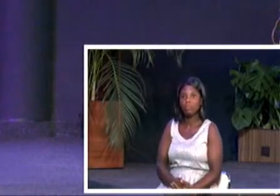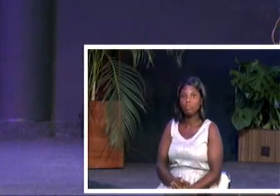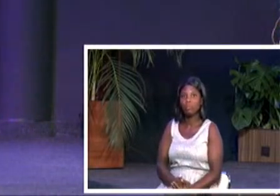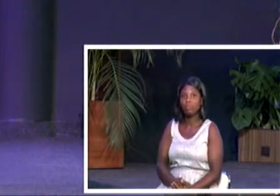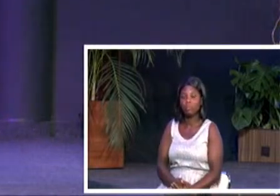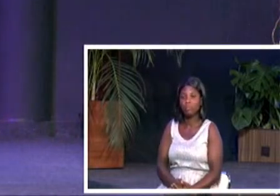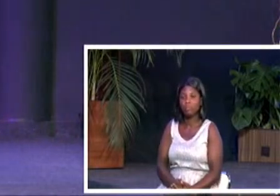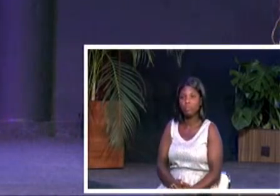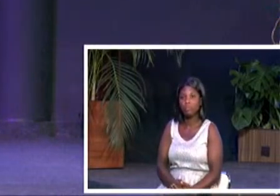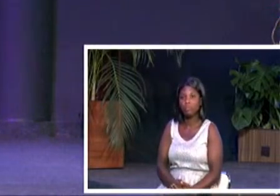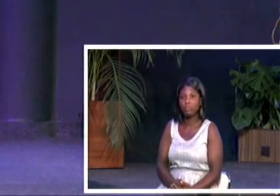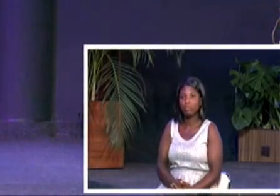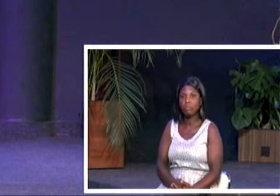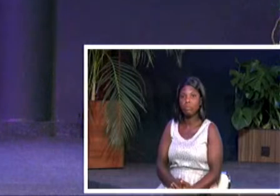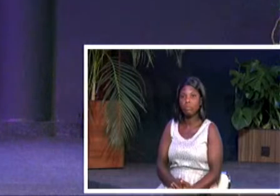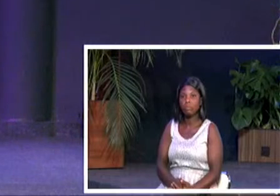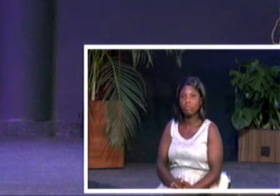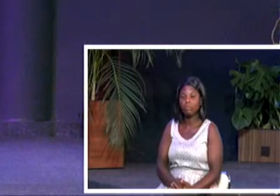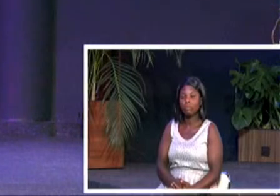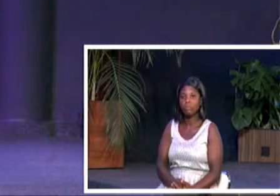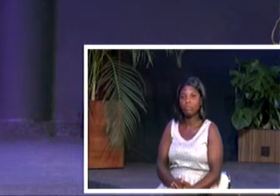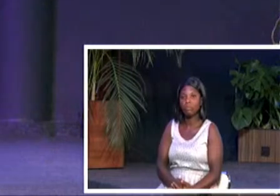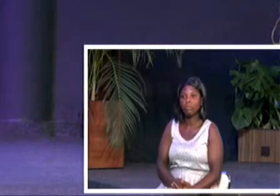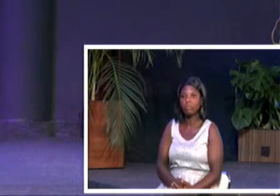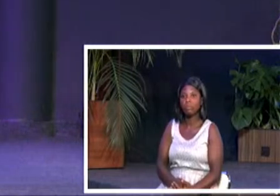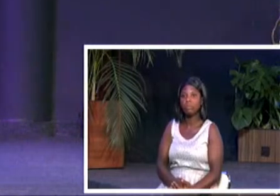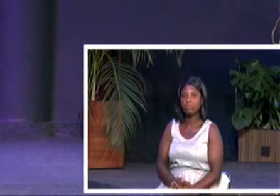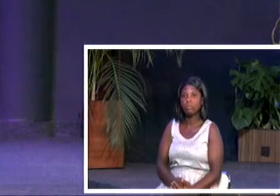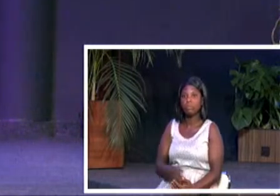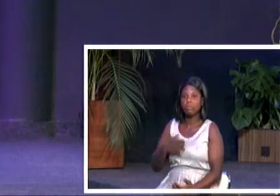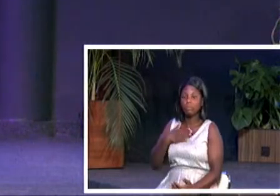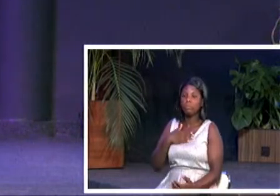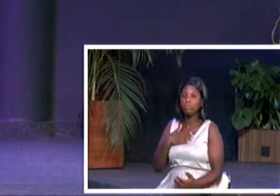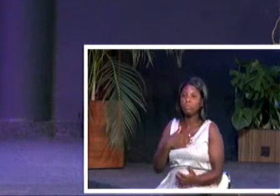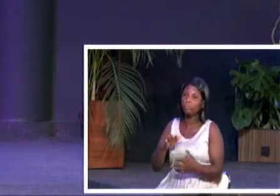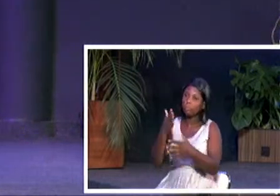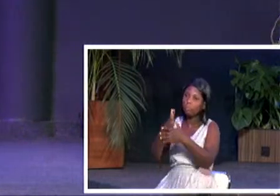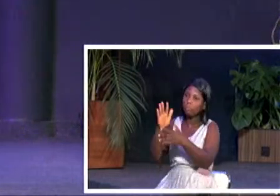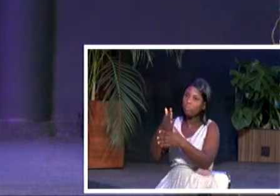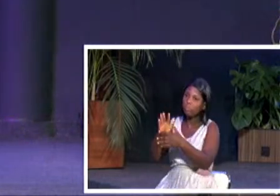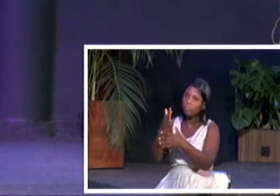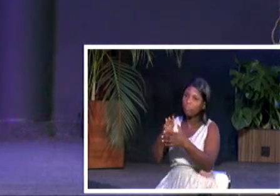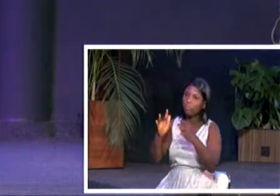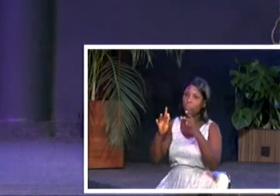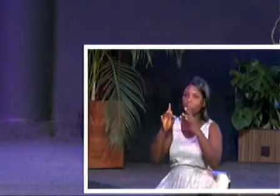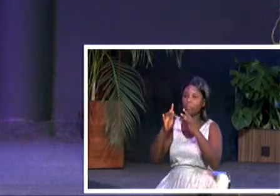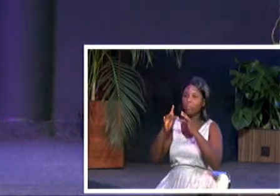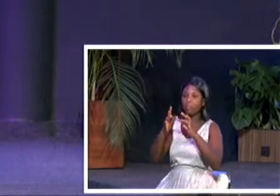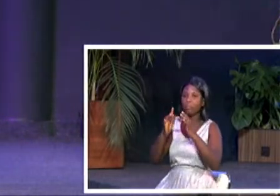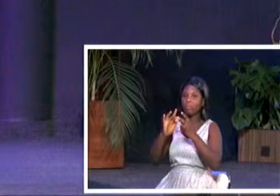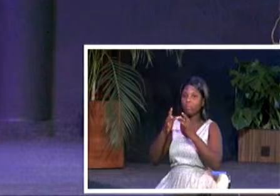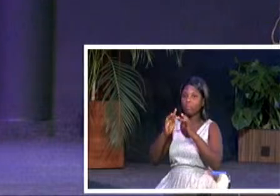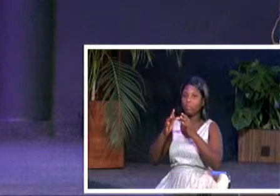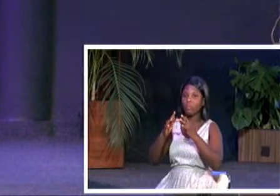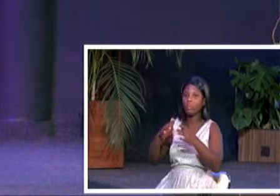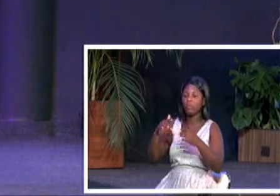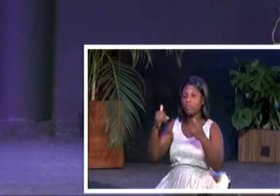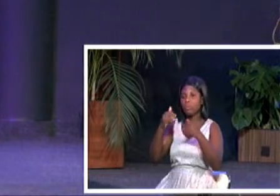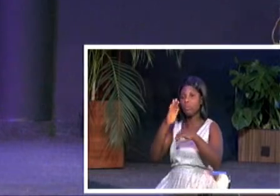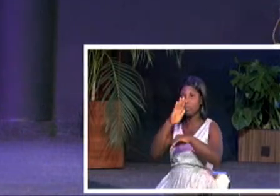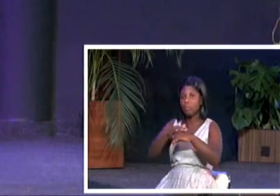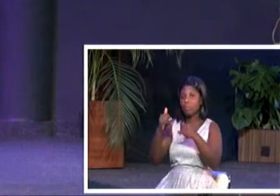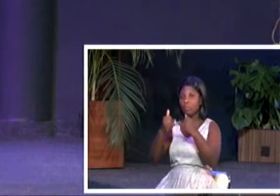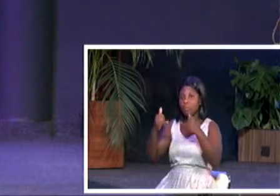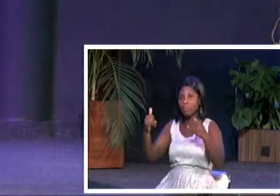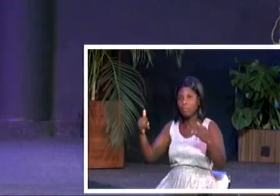family as well. Kindly make time and share the link and be a blessing to someone. A very special welcome to